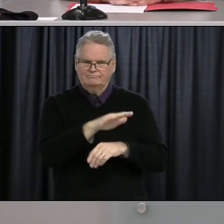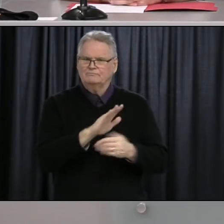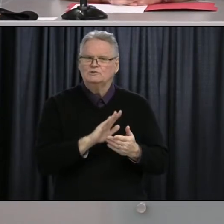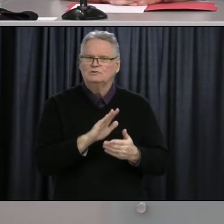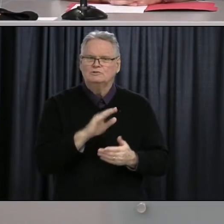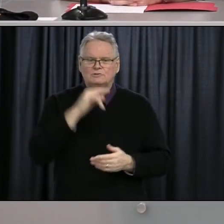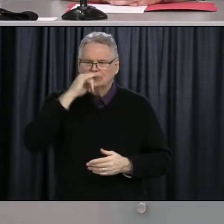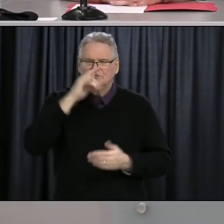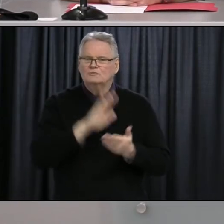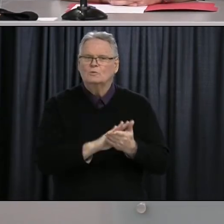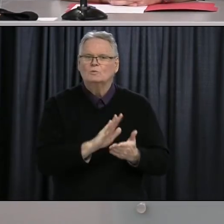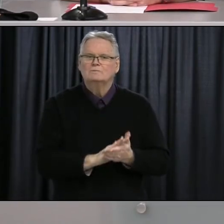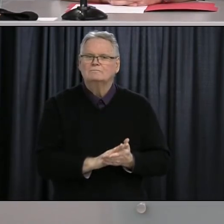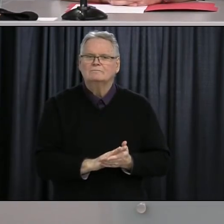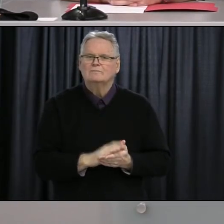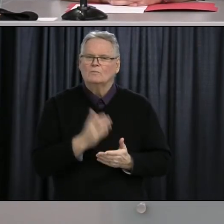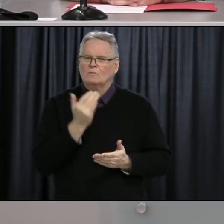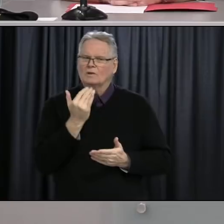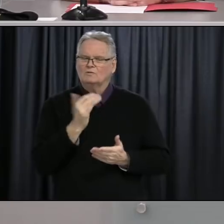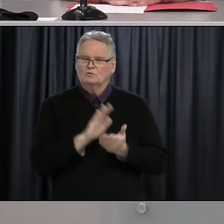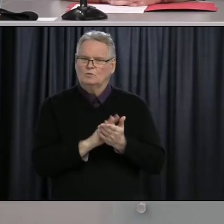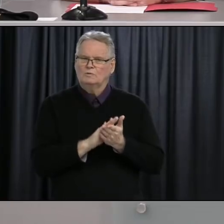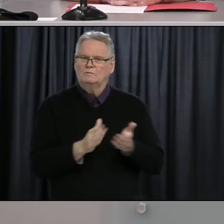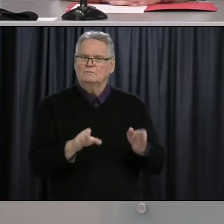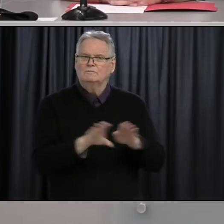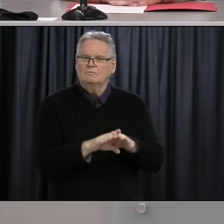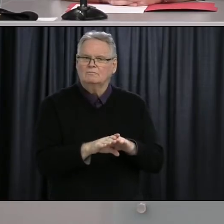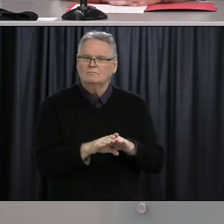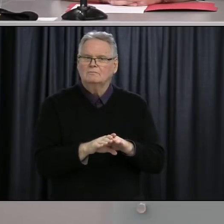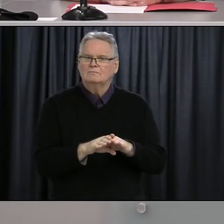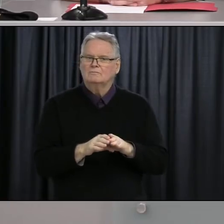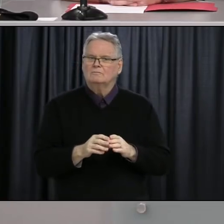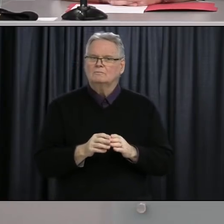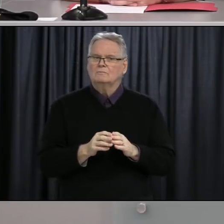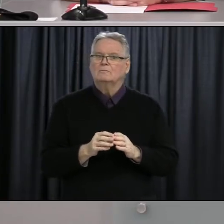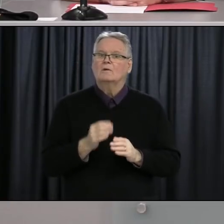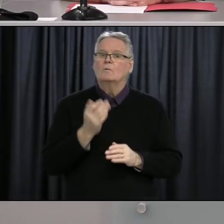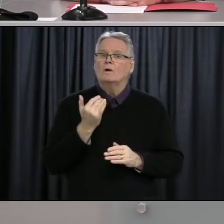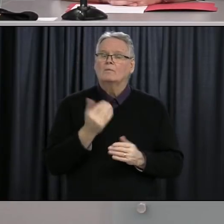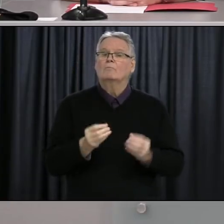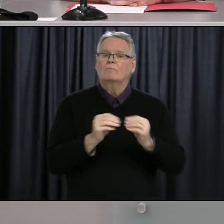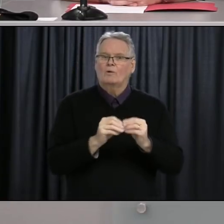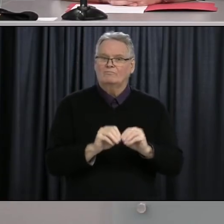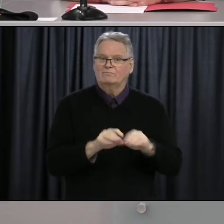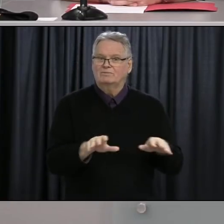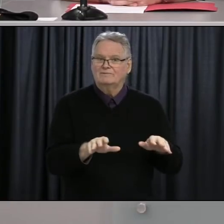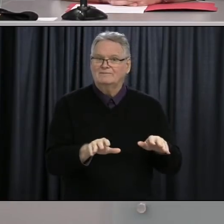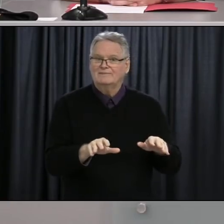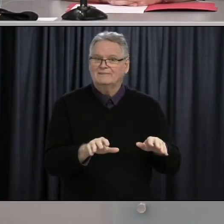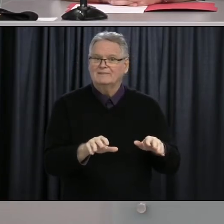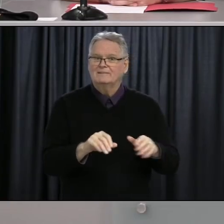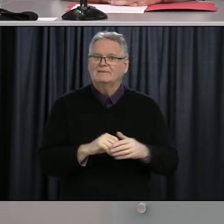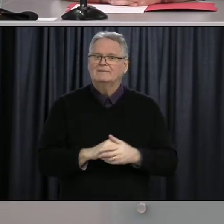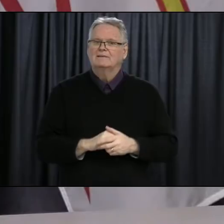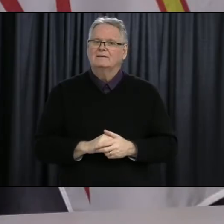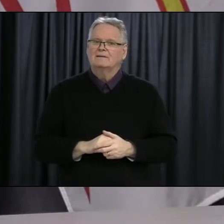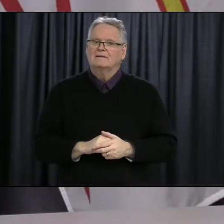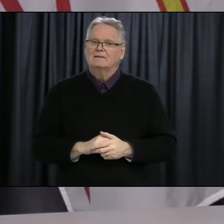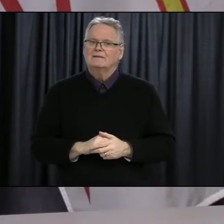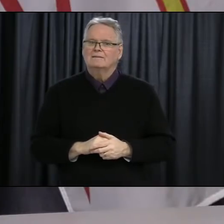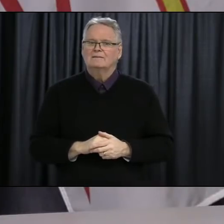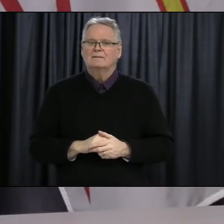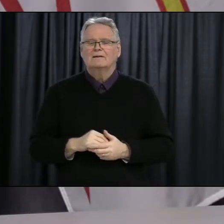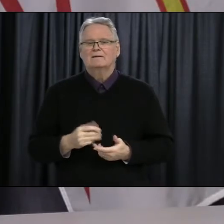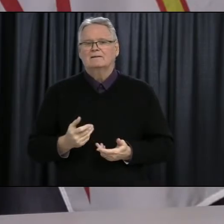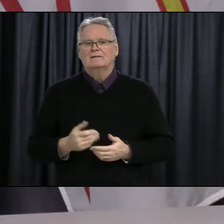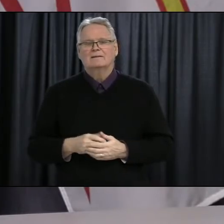school children living in the same household as high school children? So, you know, we have to go by the epidemiology and the